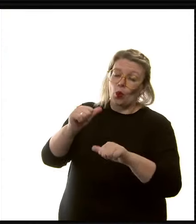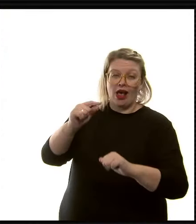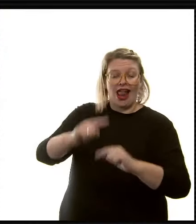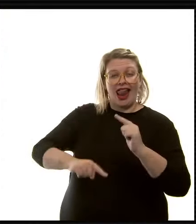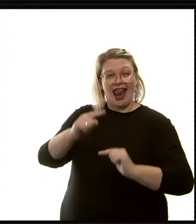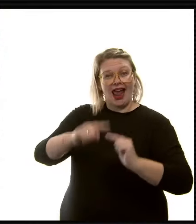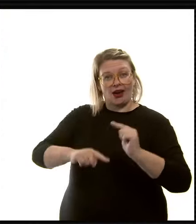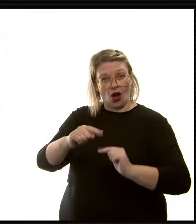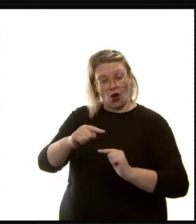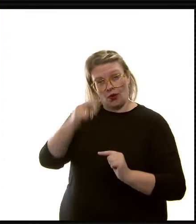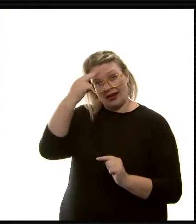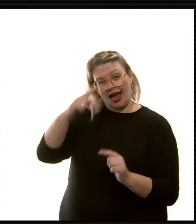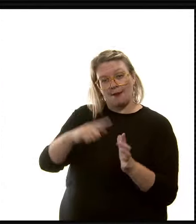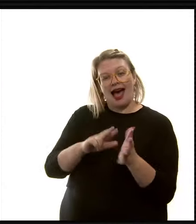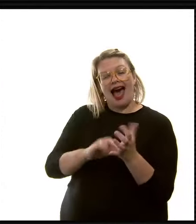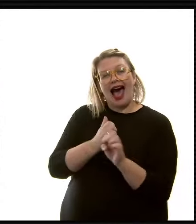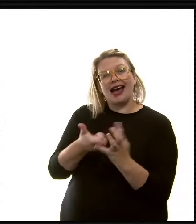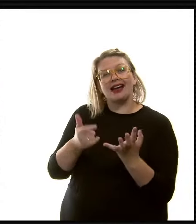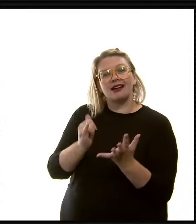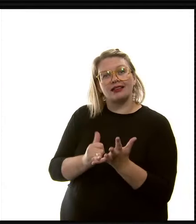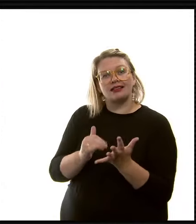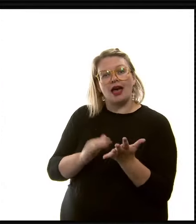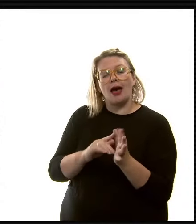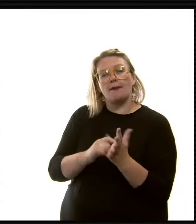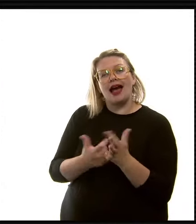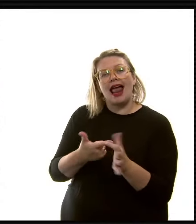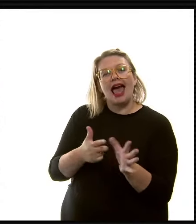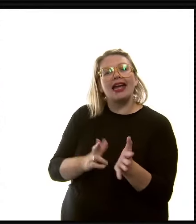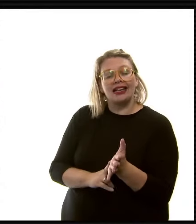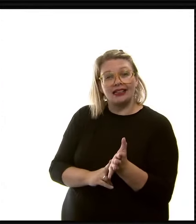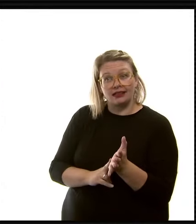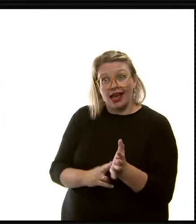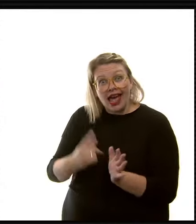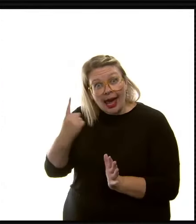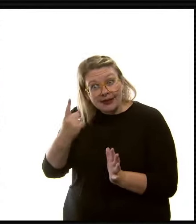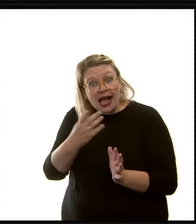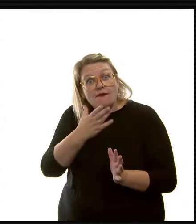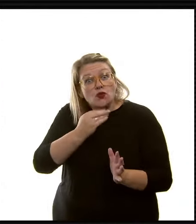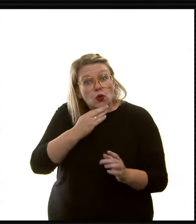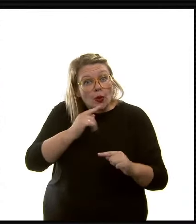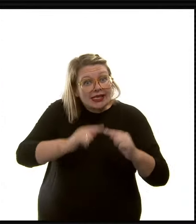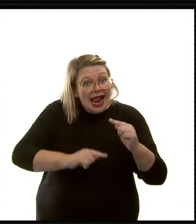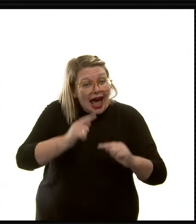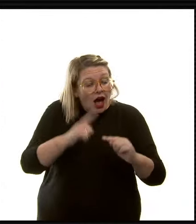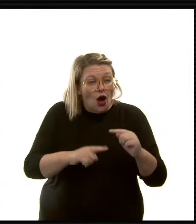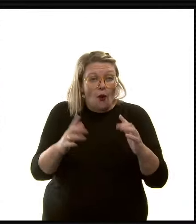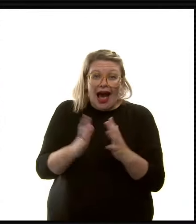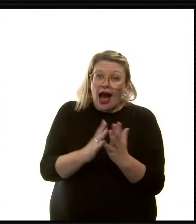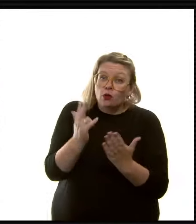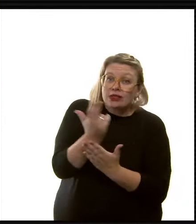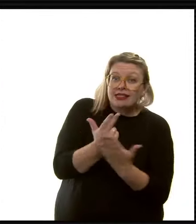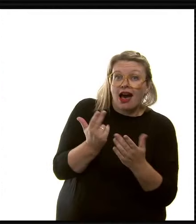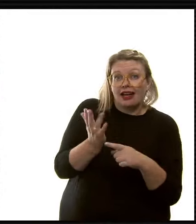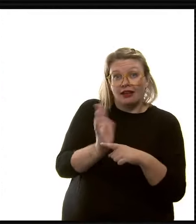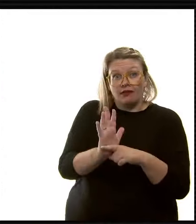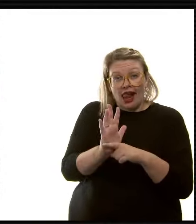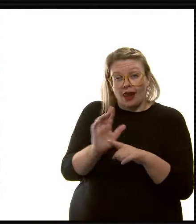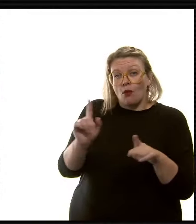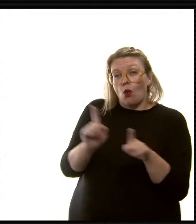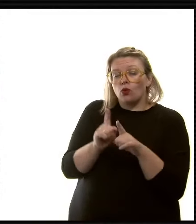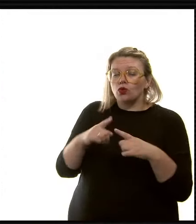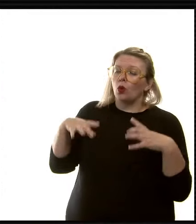obsessive, Angus Maclane. Yes, Angus not only uses LEGO bricks to help design his movies, but he also relaxes by